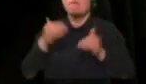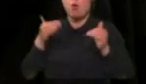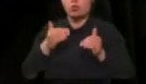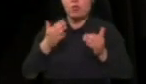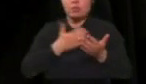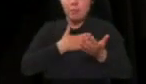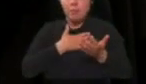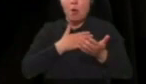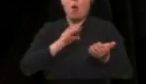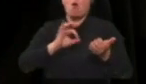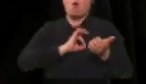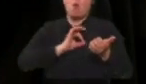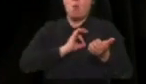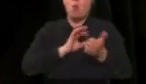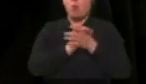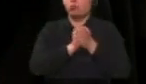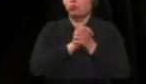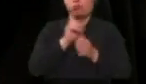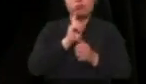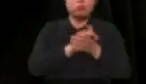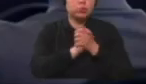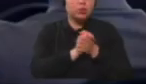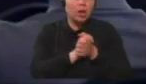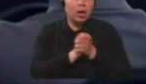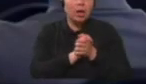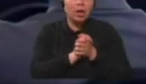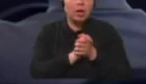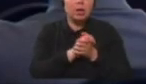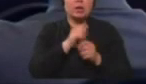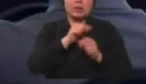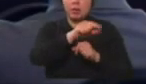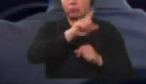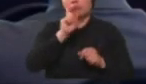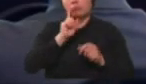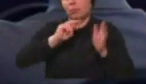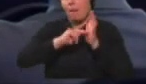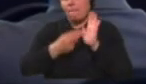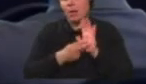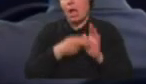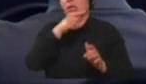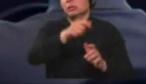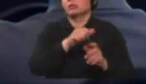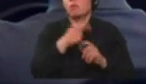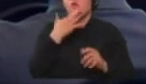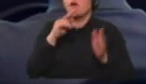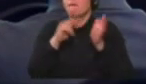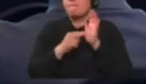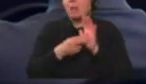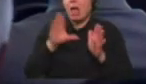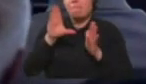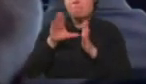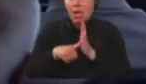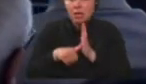of mine, he's an urban planner in Tyszy, Poland, overheard in town, "Not having a car these days is a